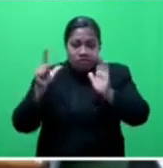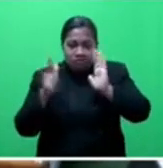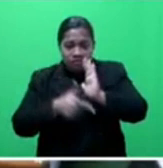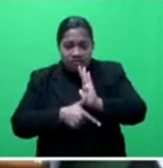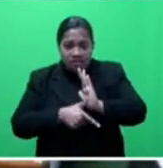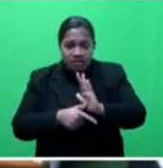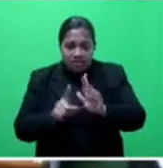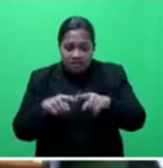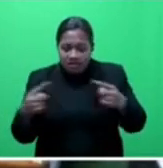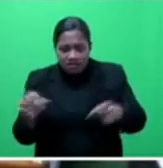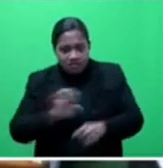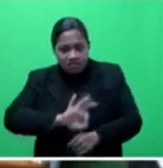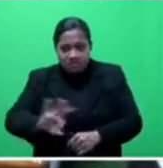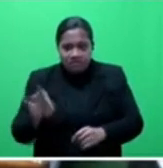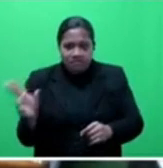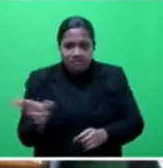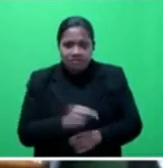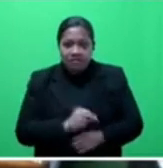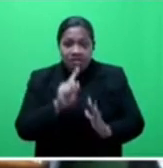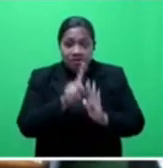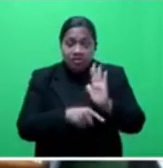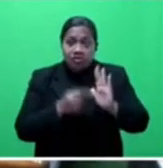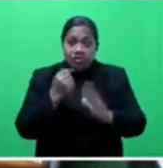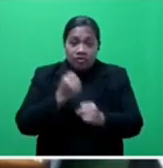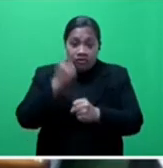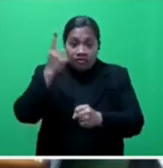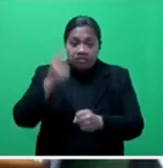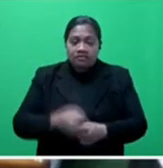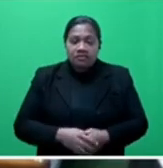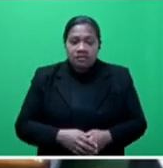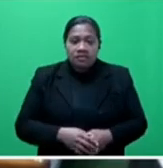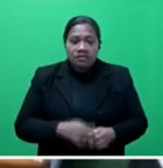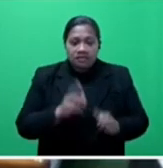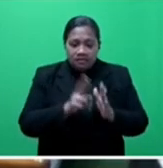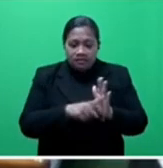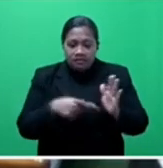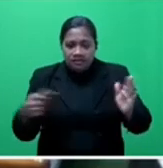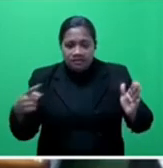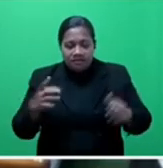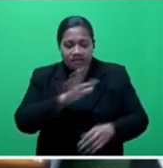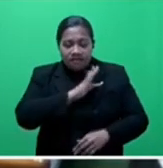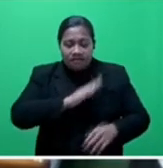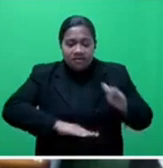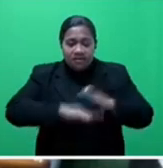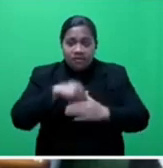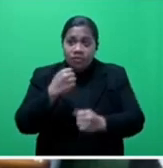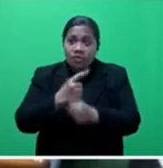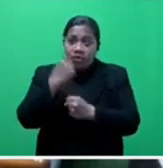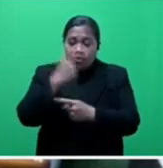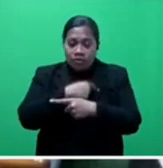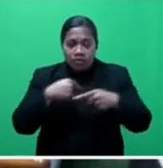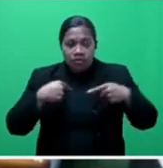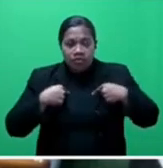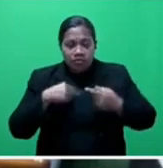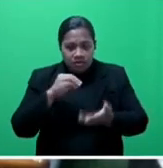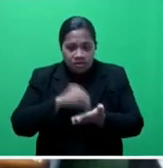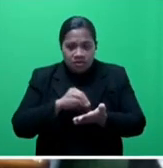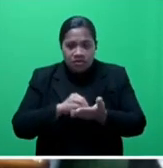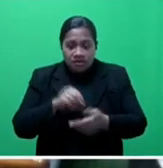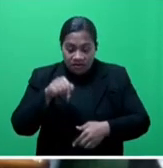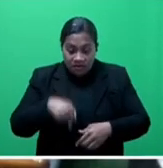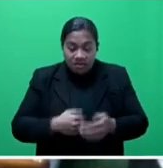yet done. Jehovah, the ever-faithful God we serve, knew on this day I will stand before